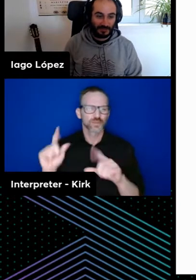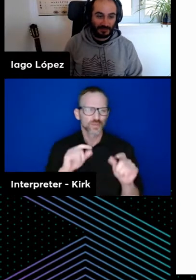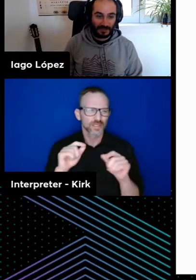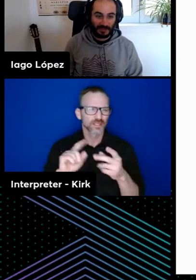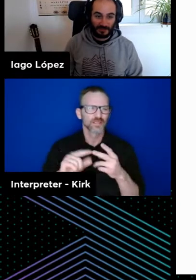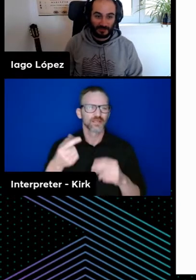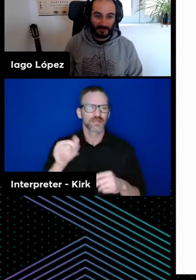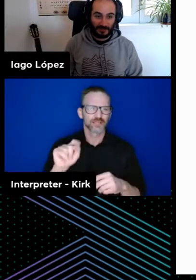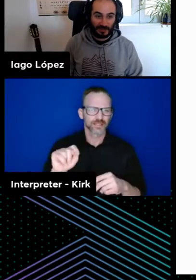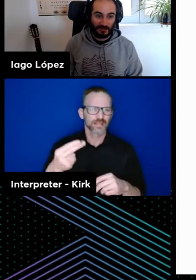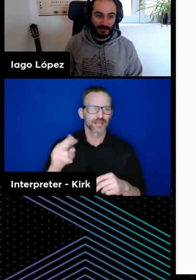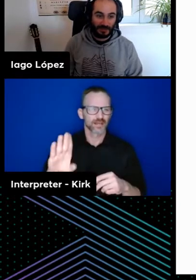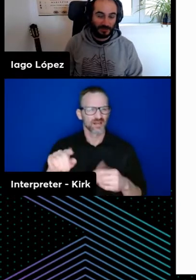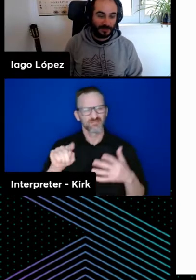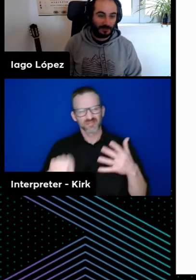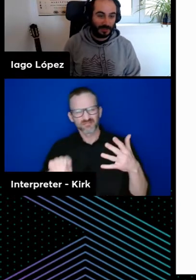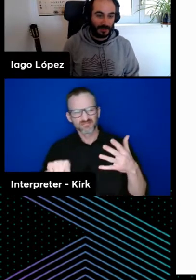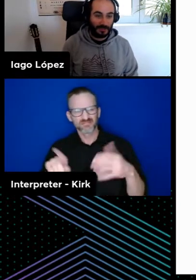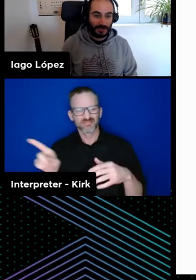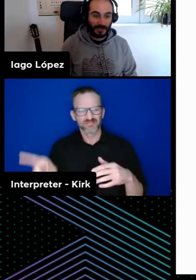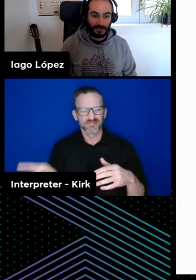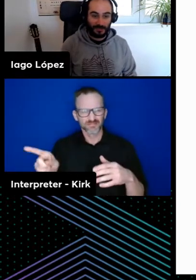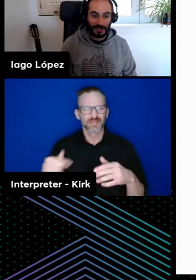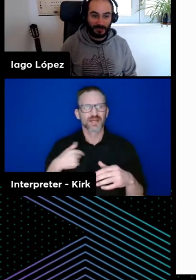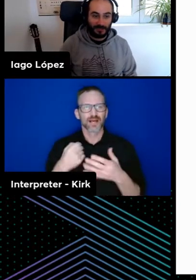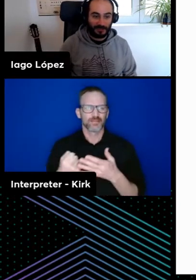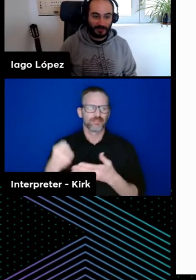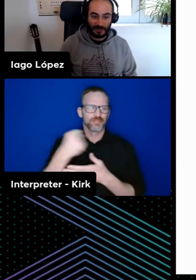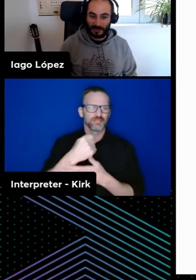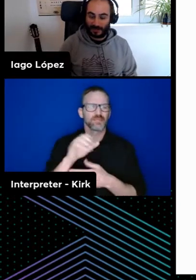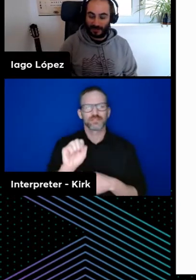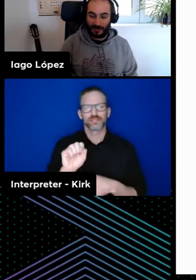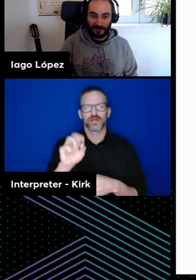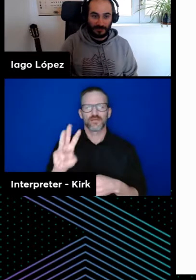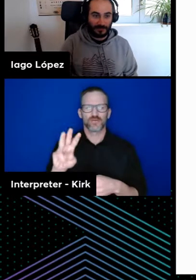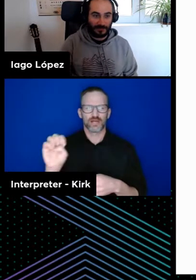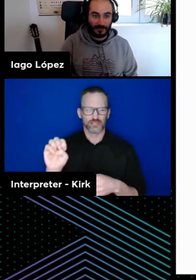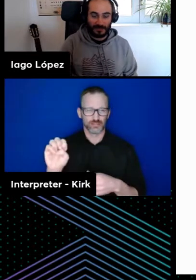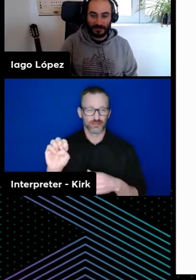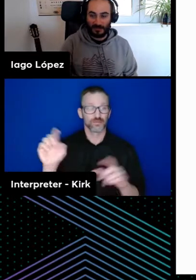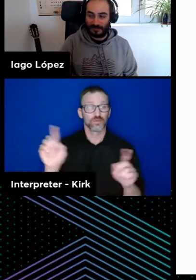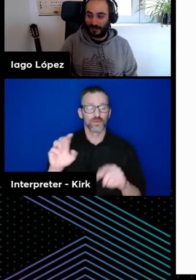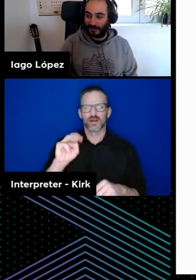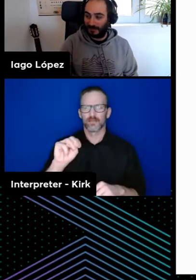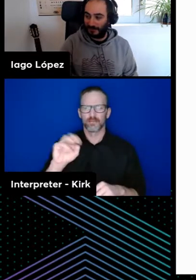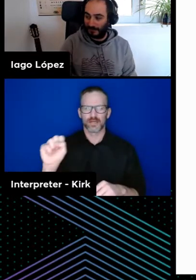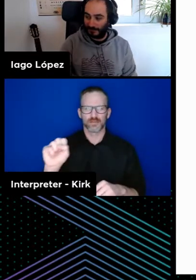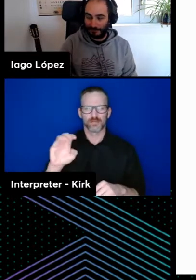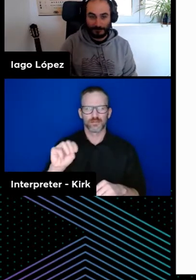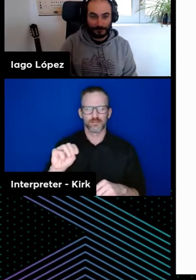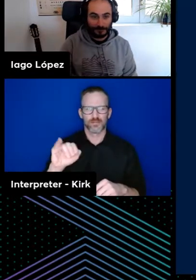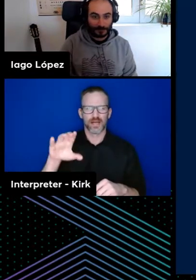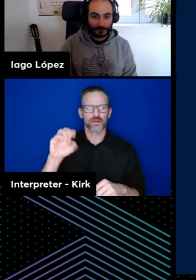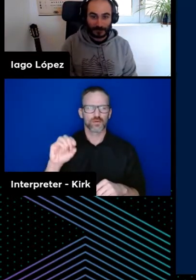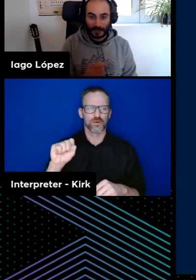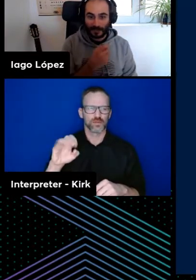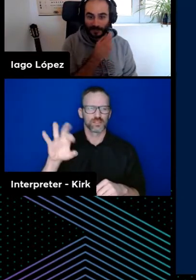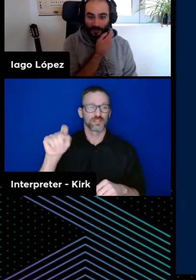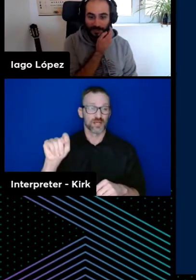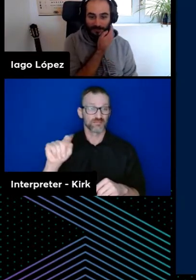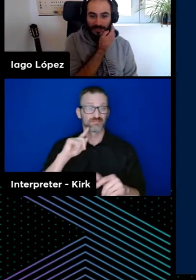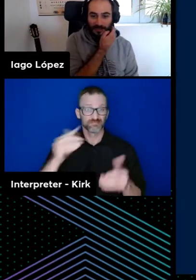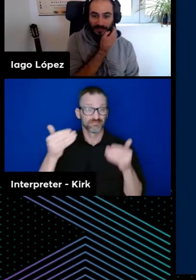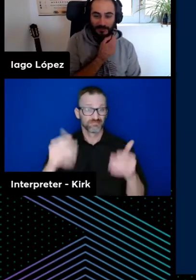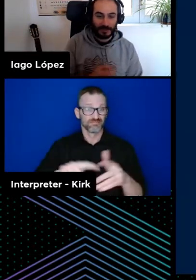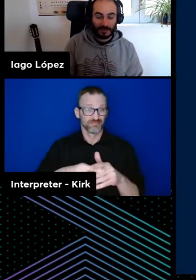this handle. I'm a principal software engineer manager at Microsoft, and yeah, let's just get started.